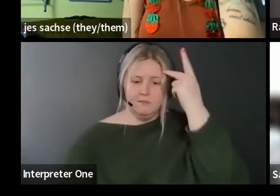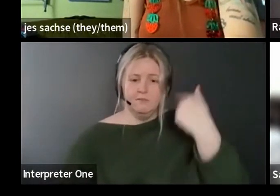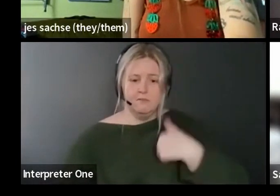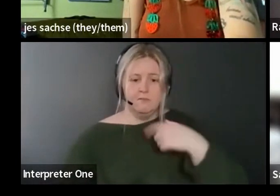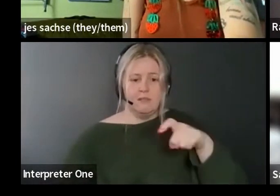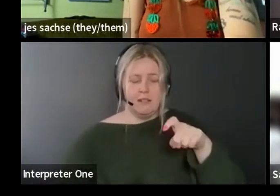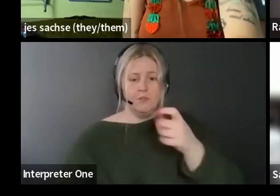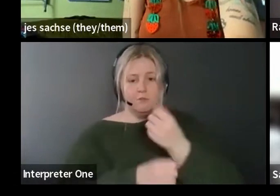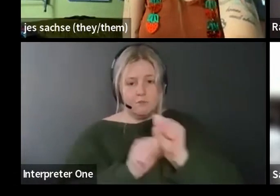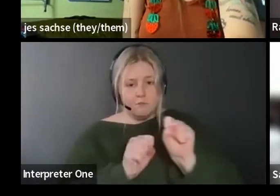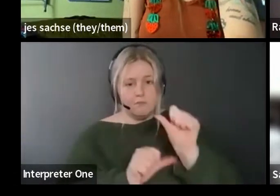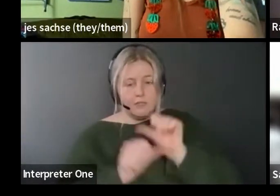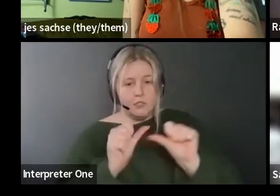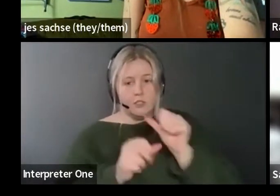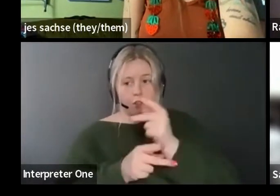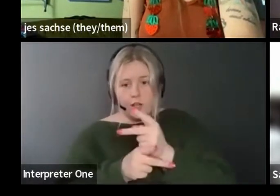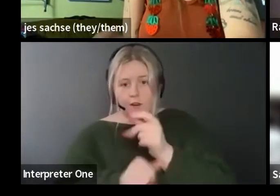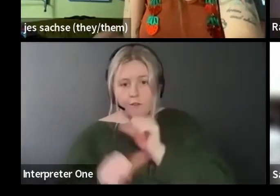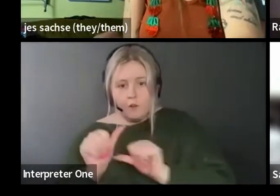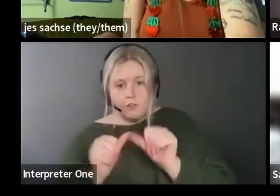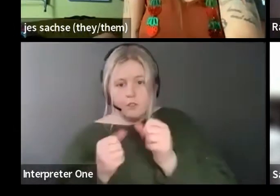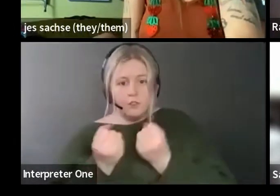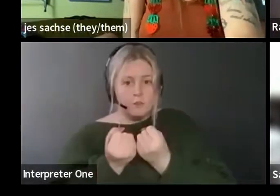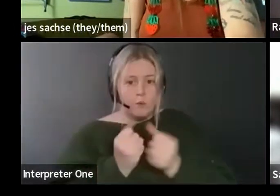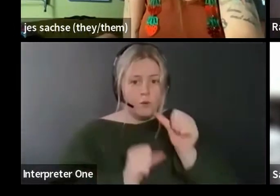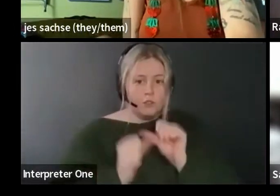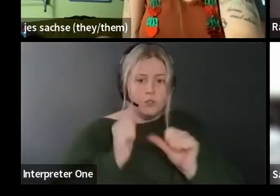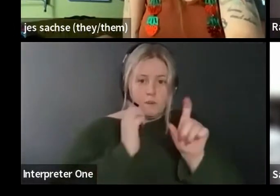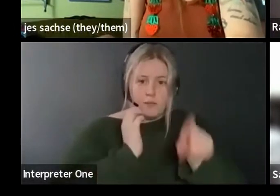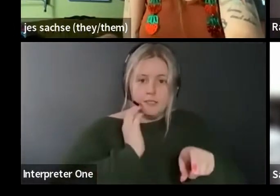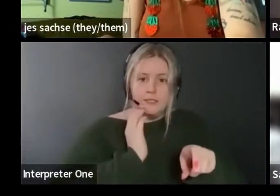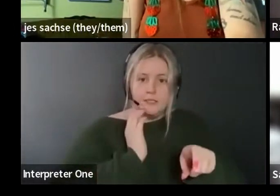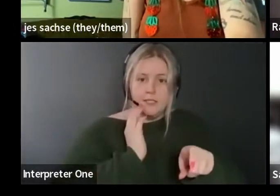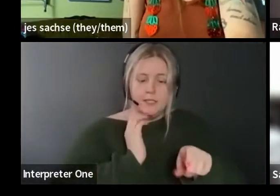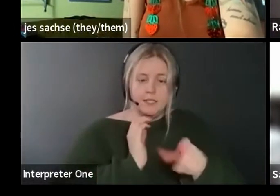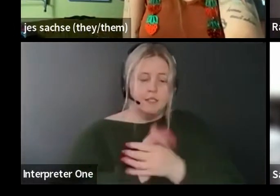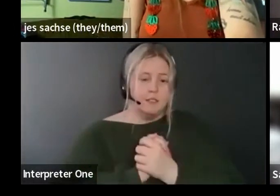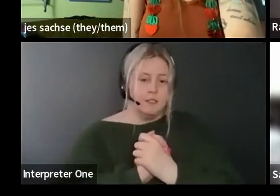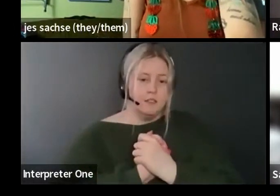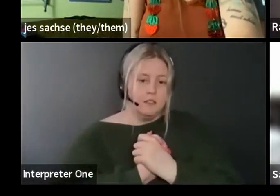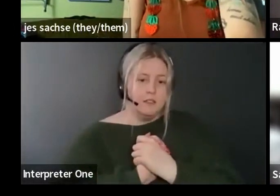and we hold each other, we love on each other, we have to take those things, I guess, a little bit